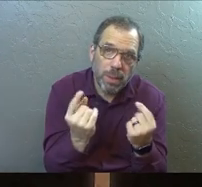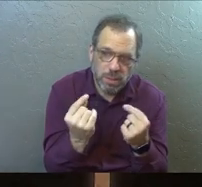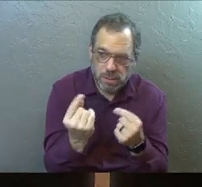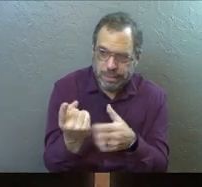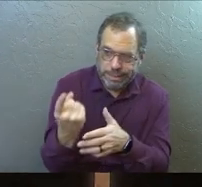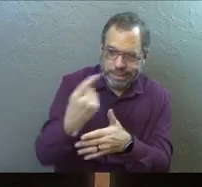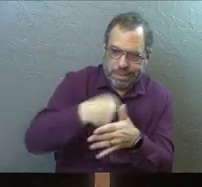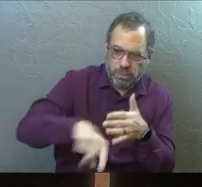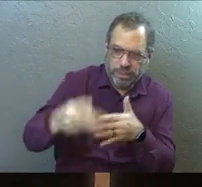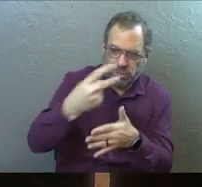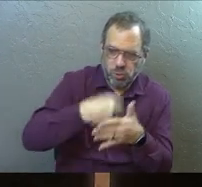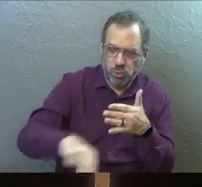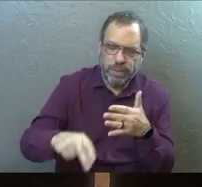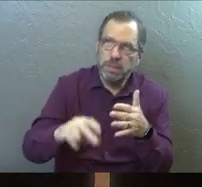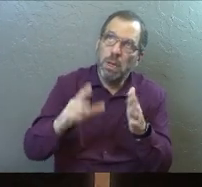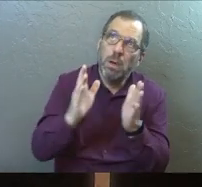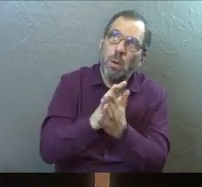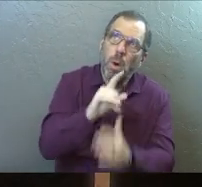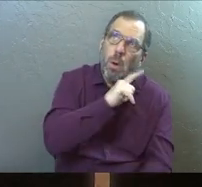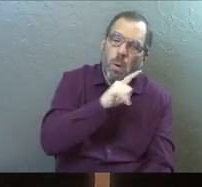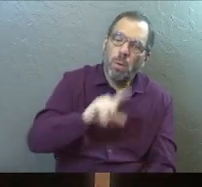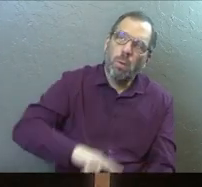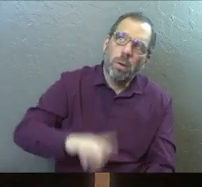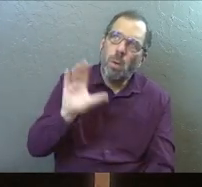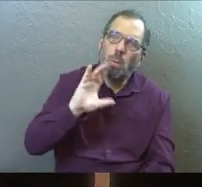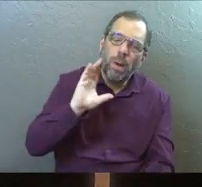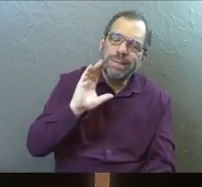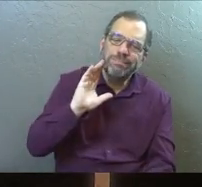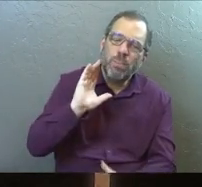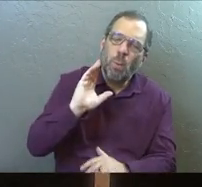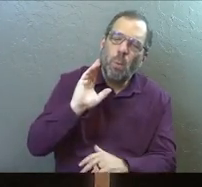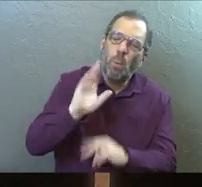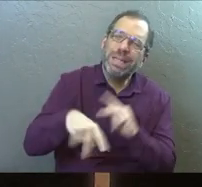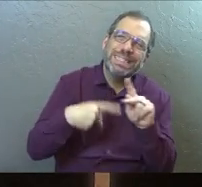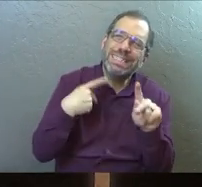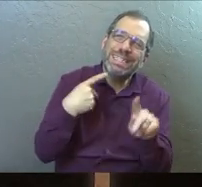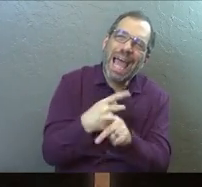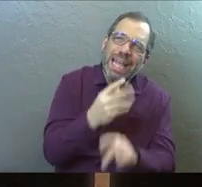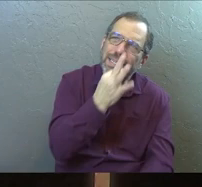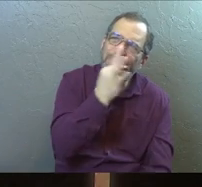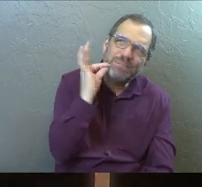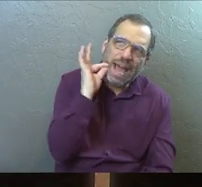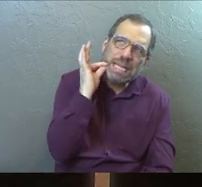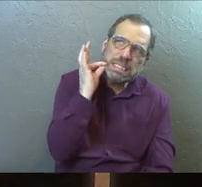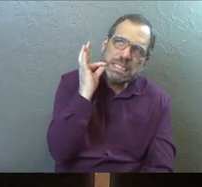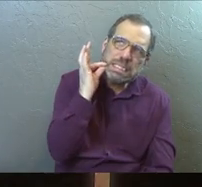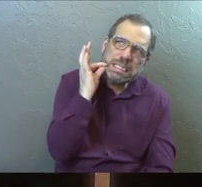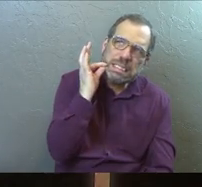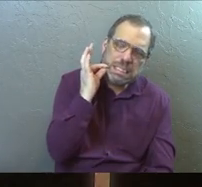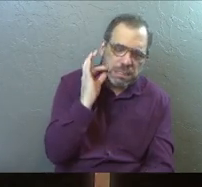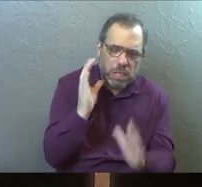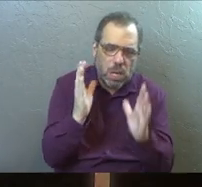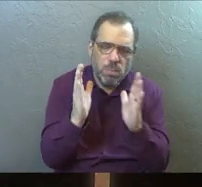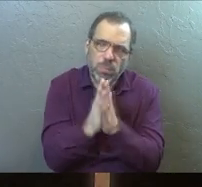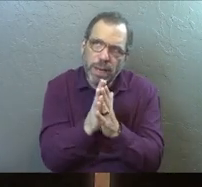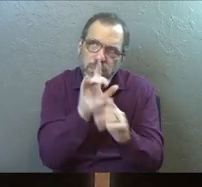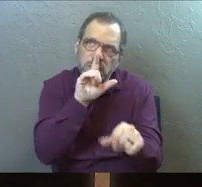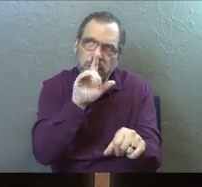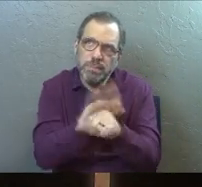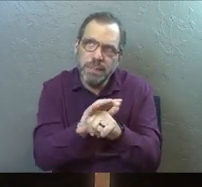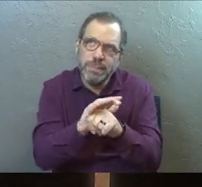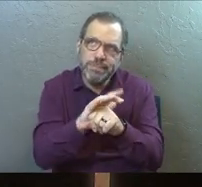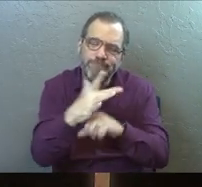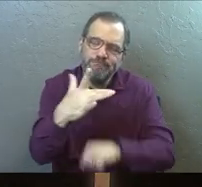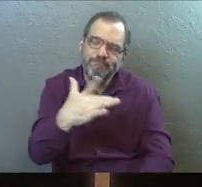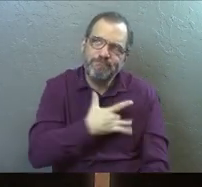the next 2 weeks is to seek God and say, what kind of fast, Lord, have you called me to? What kind of prayer commitment have you called